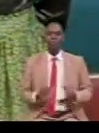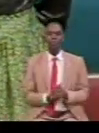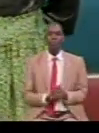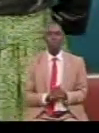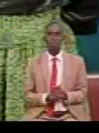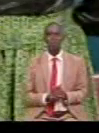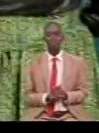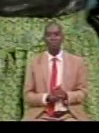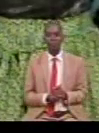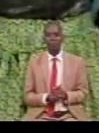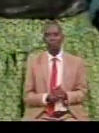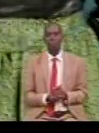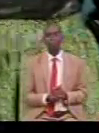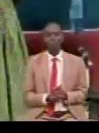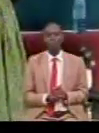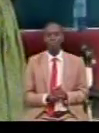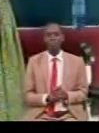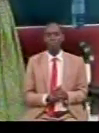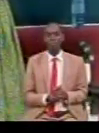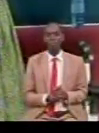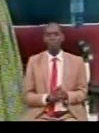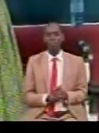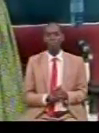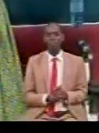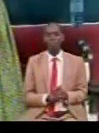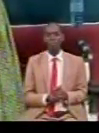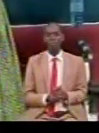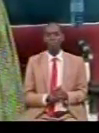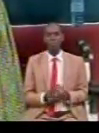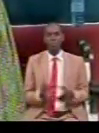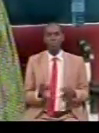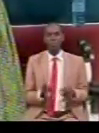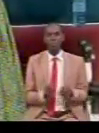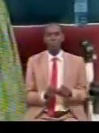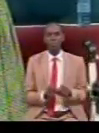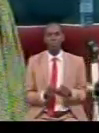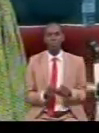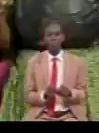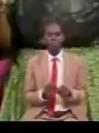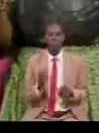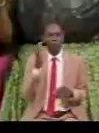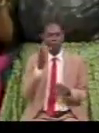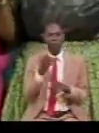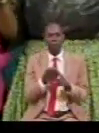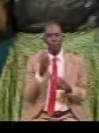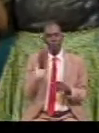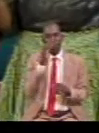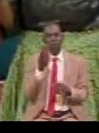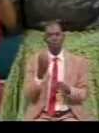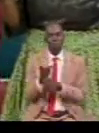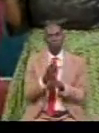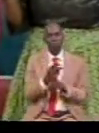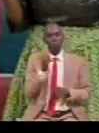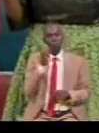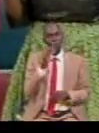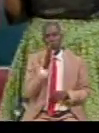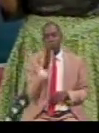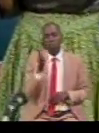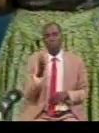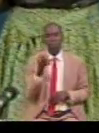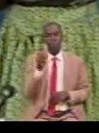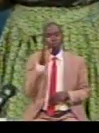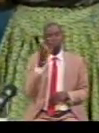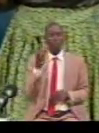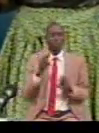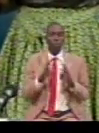Her name is Harriet Musonda. As I read from the person keeping her, she was very sick. Took her to